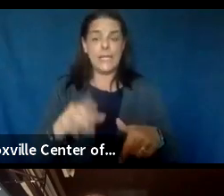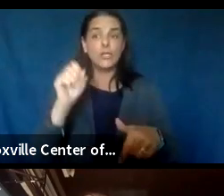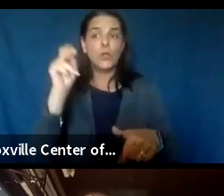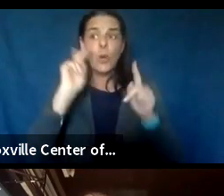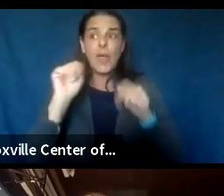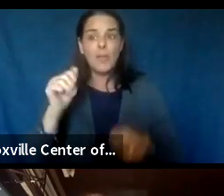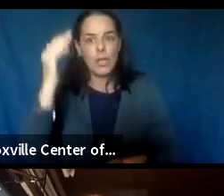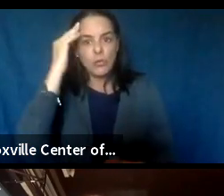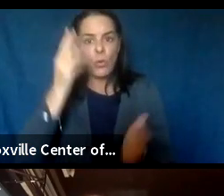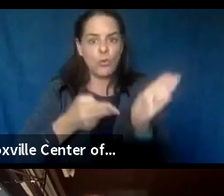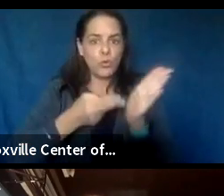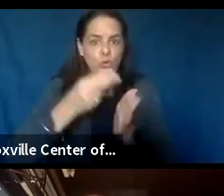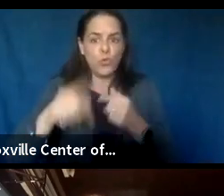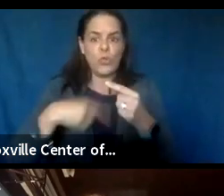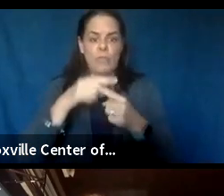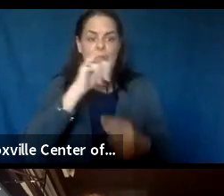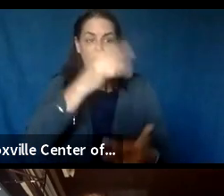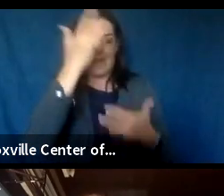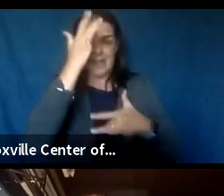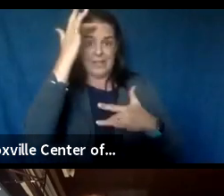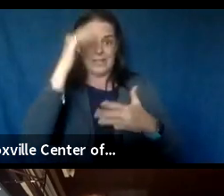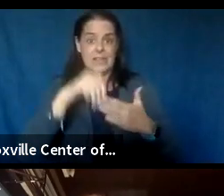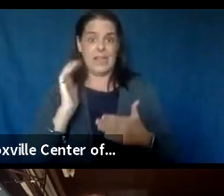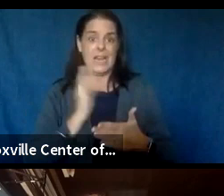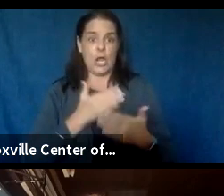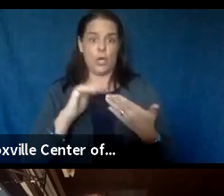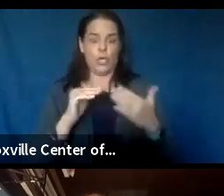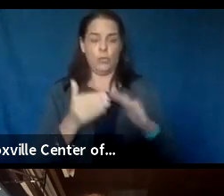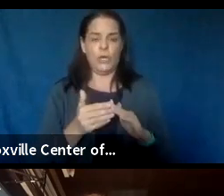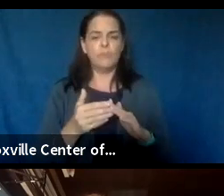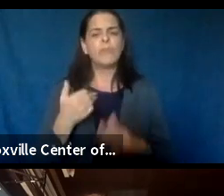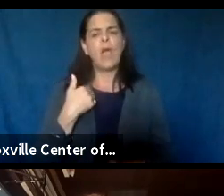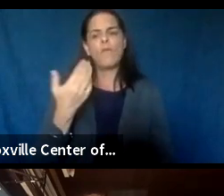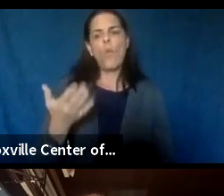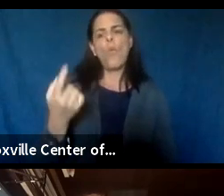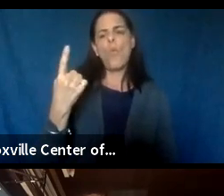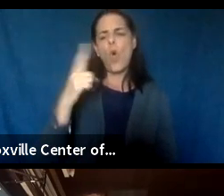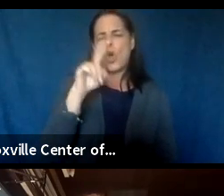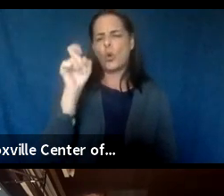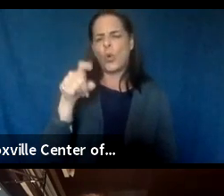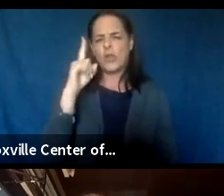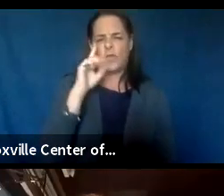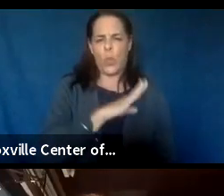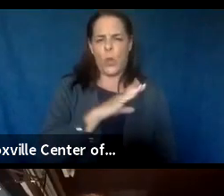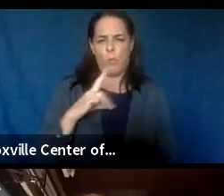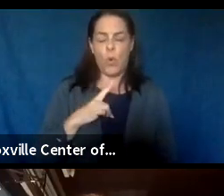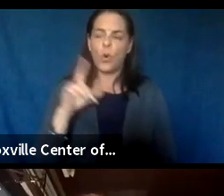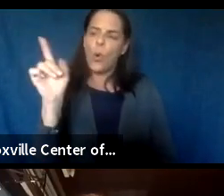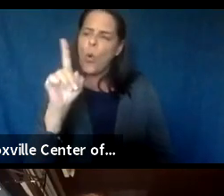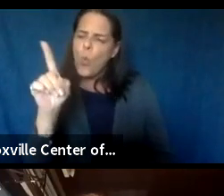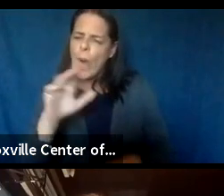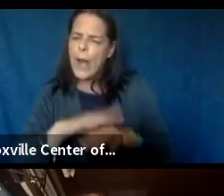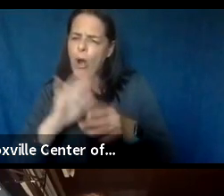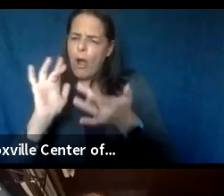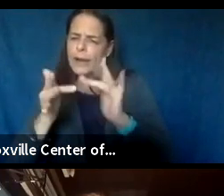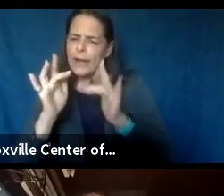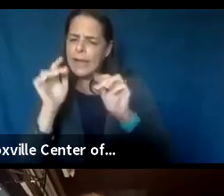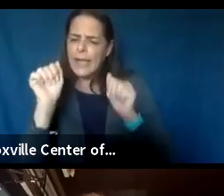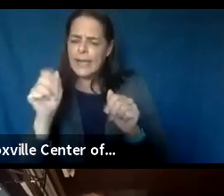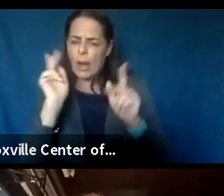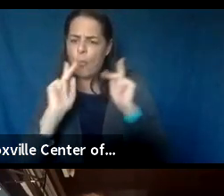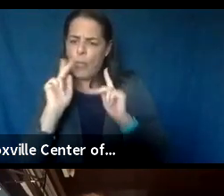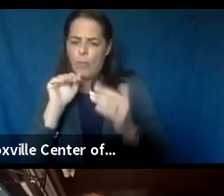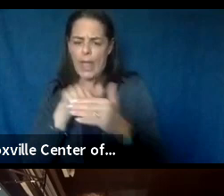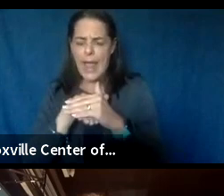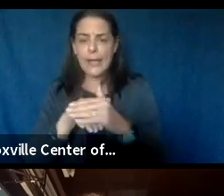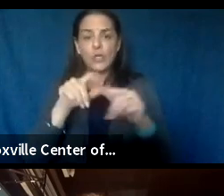this illness in our community. I will end with one question for the board. Where online can the public access